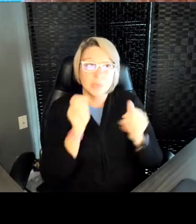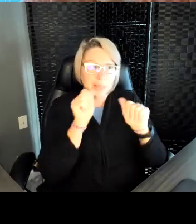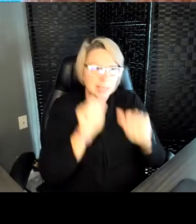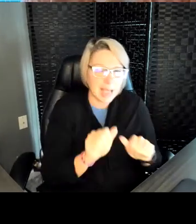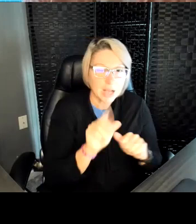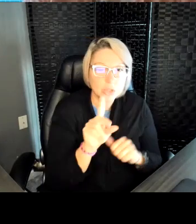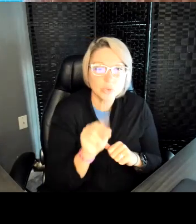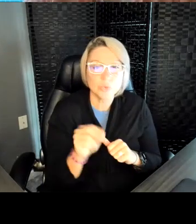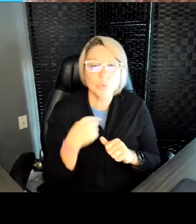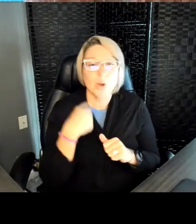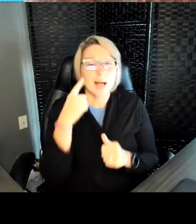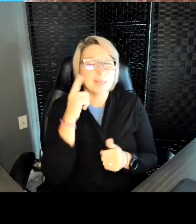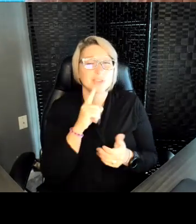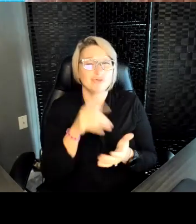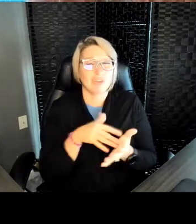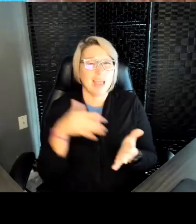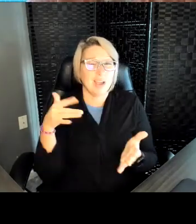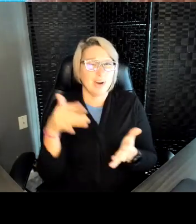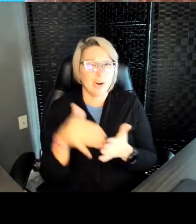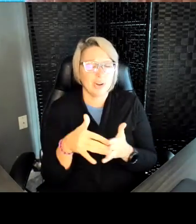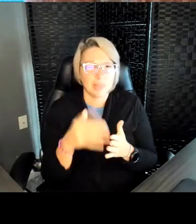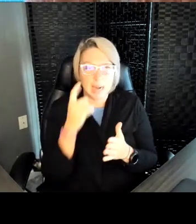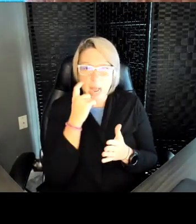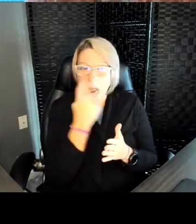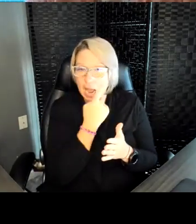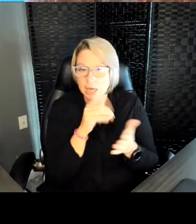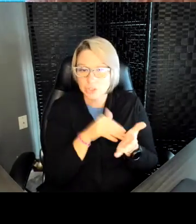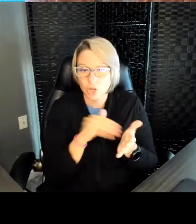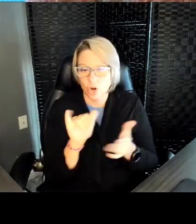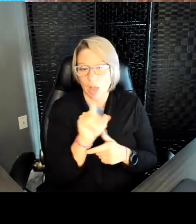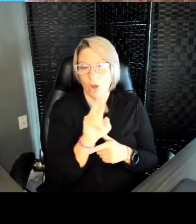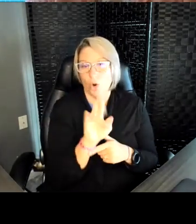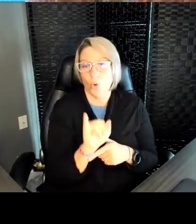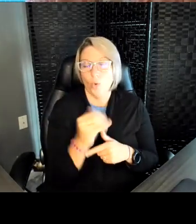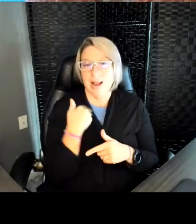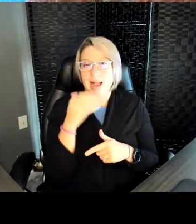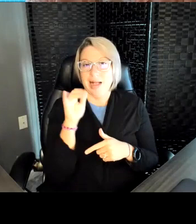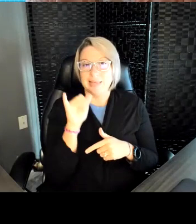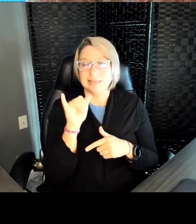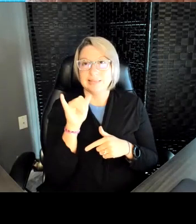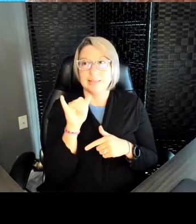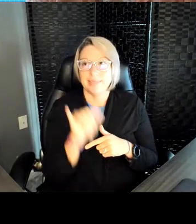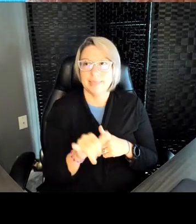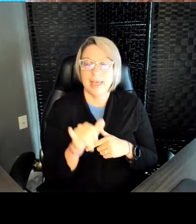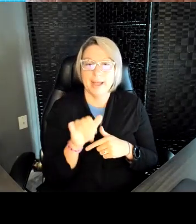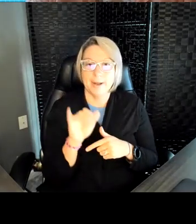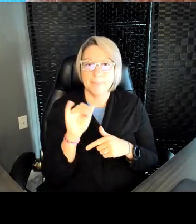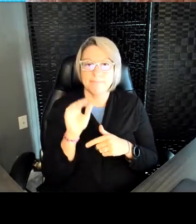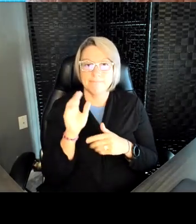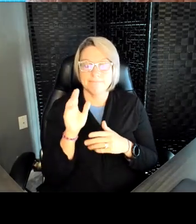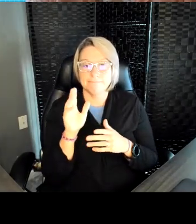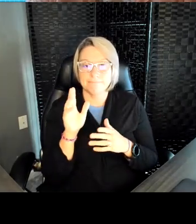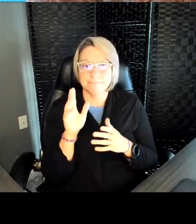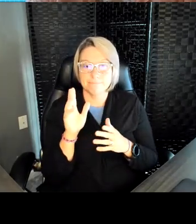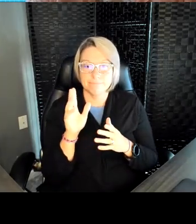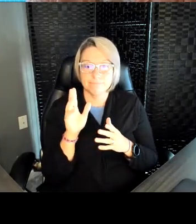I think it's rare that an eye doctor such as Lori has this level of insight, that you might go into a private room, that you make